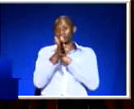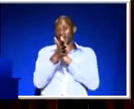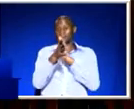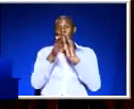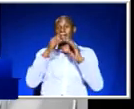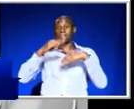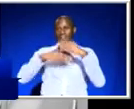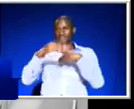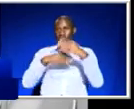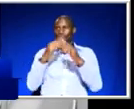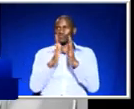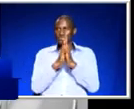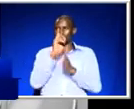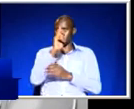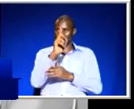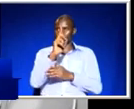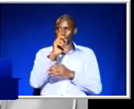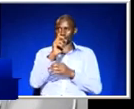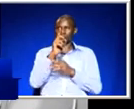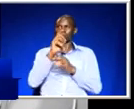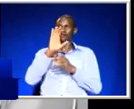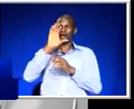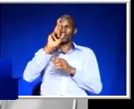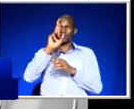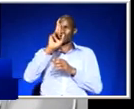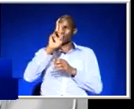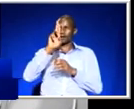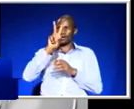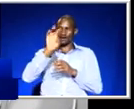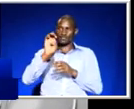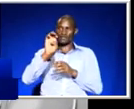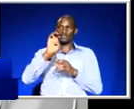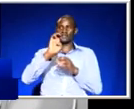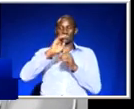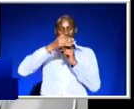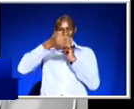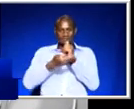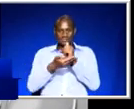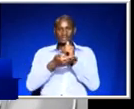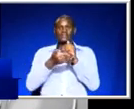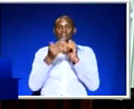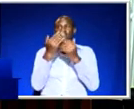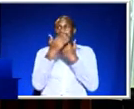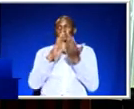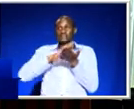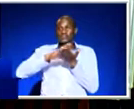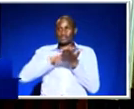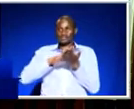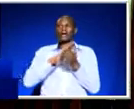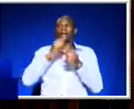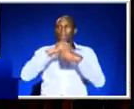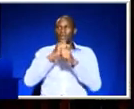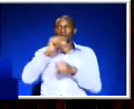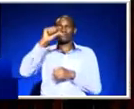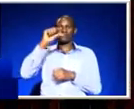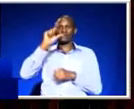one curved surface. It is usually made of glass or clear plastic or sometimes even